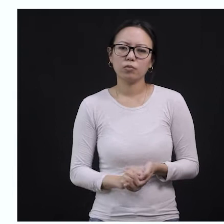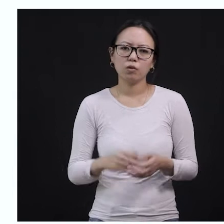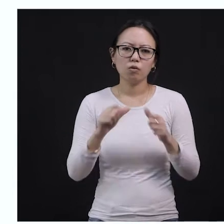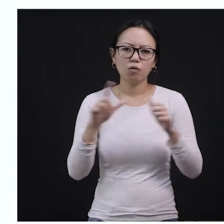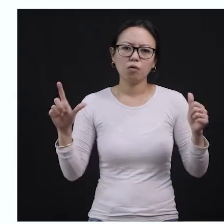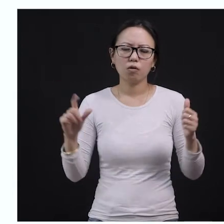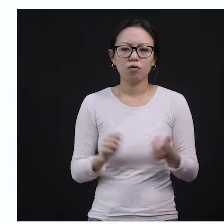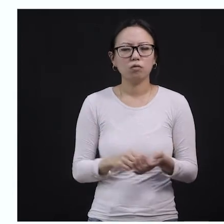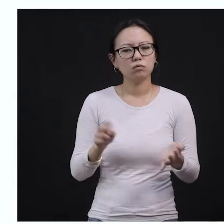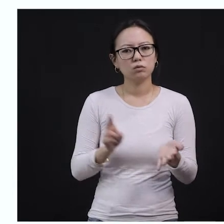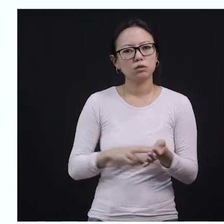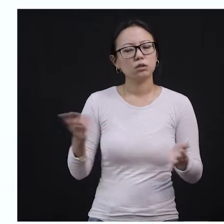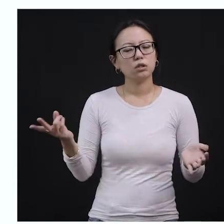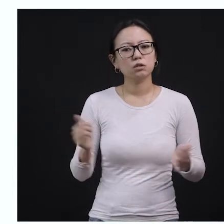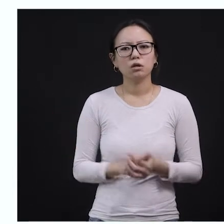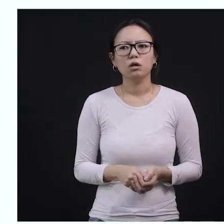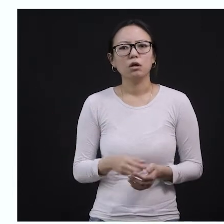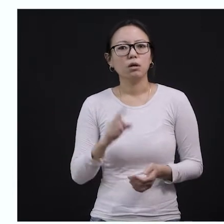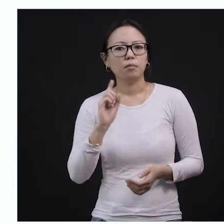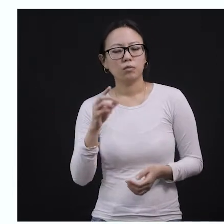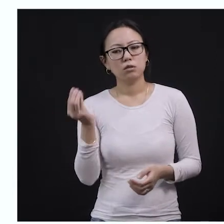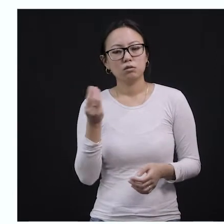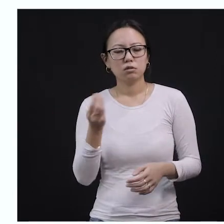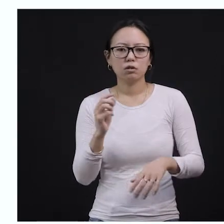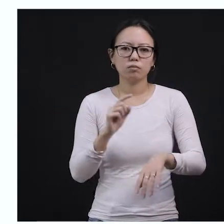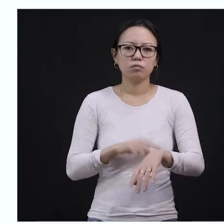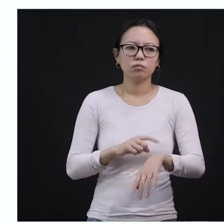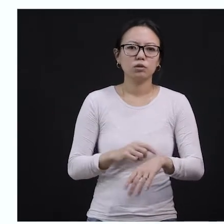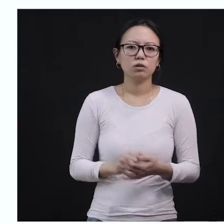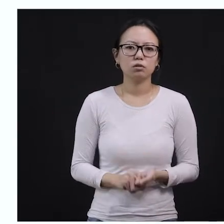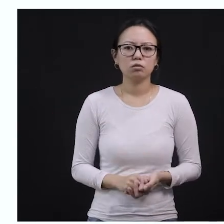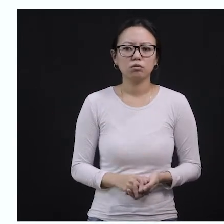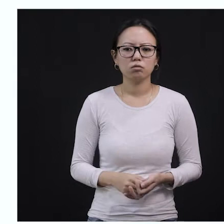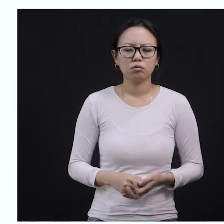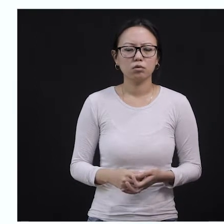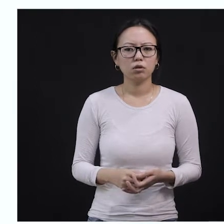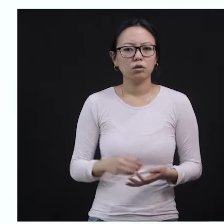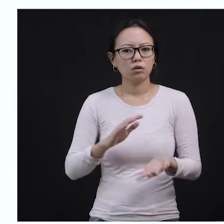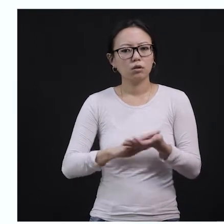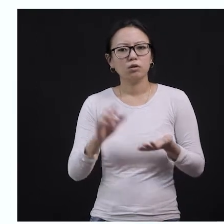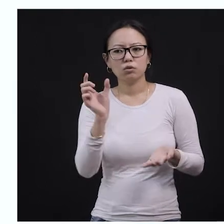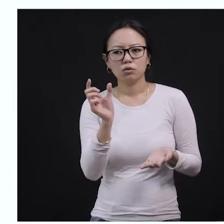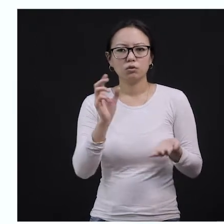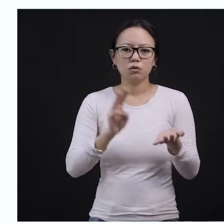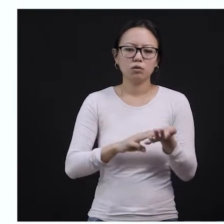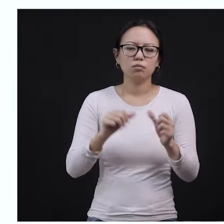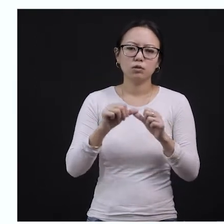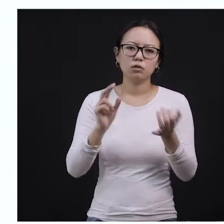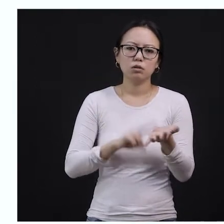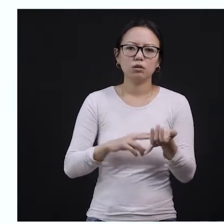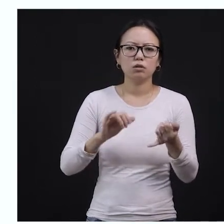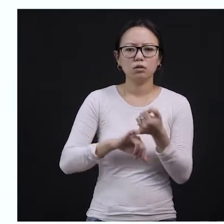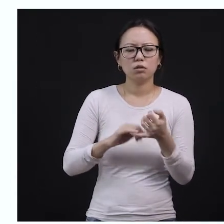but sometimes this occurs because of humans also, okay? For example, if